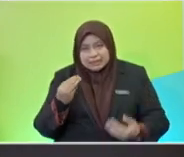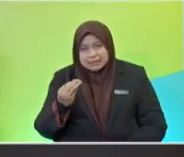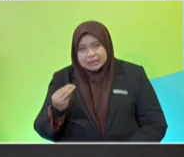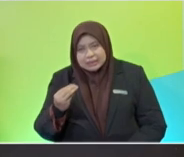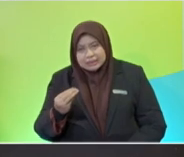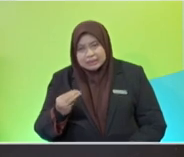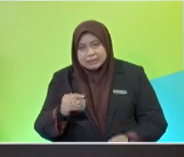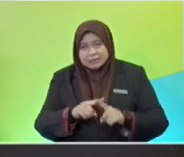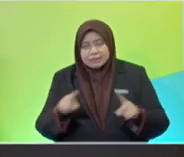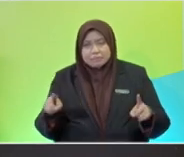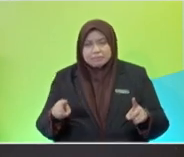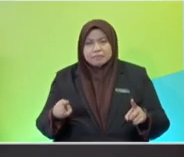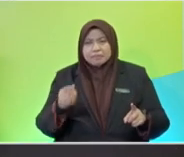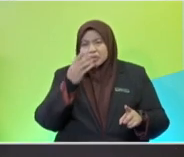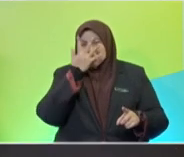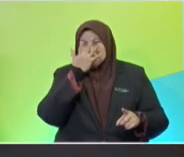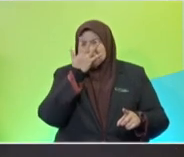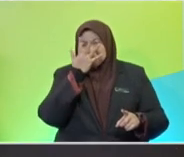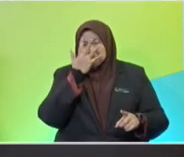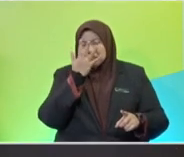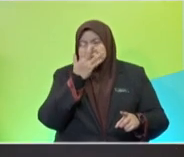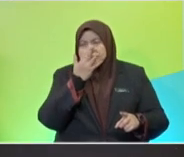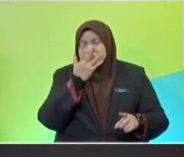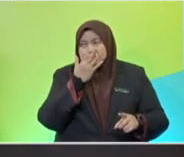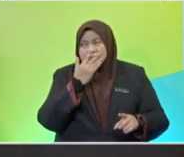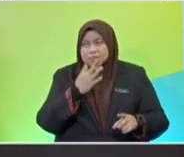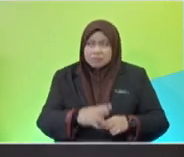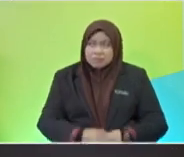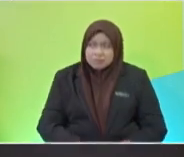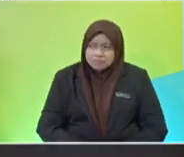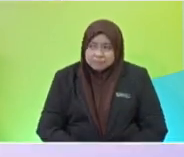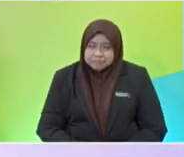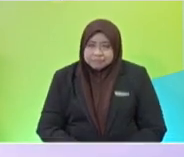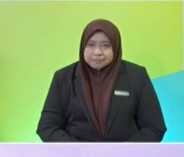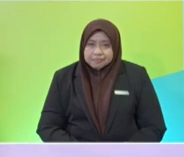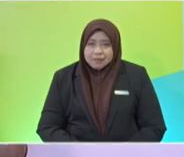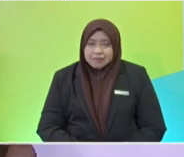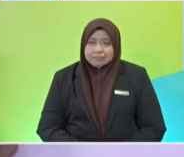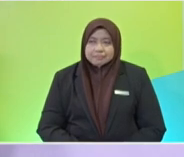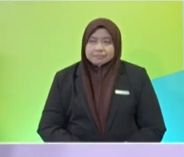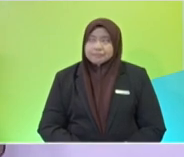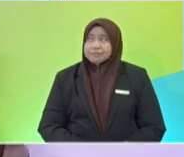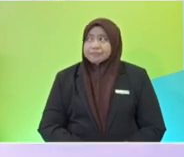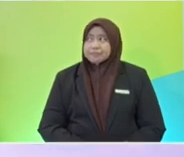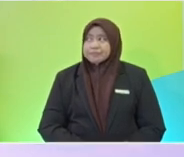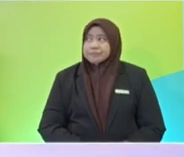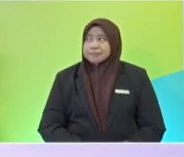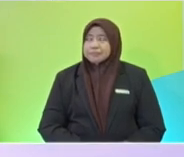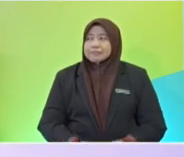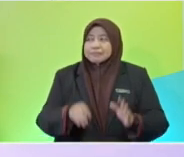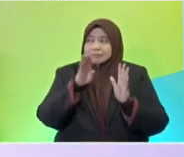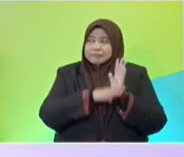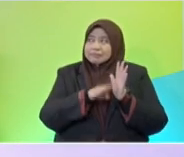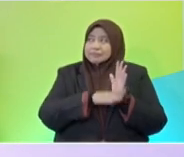but very, very vague, very, very, very faint. Yeah, okay. So how shall we put it? Yes, it